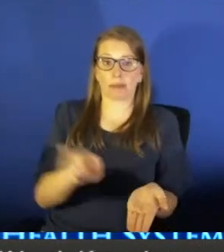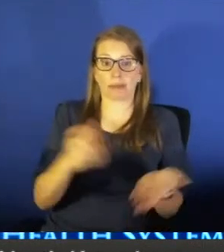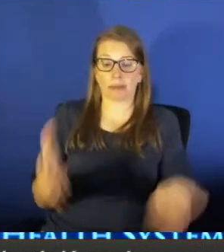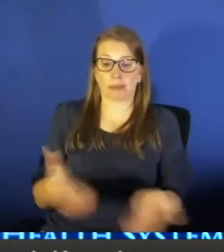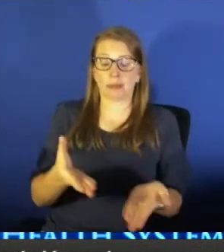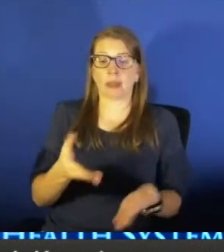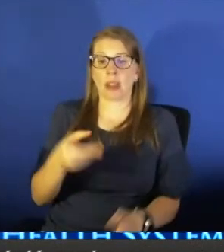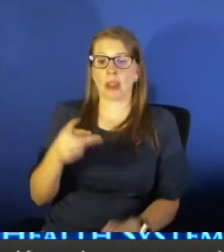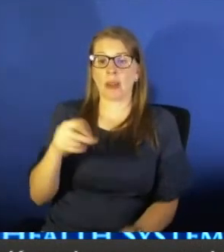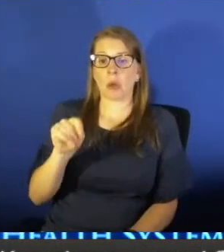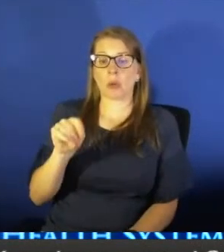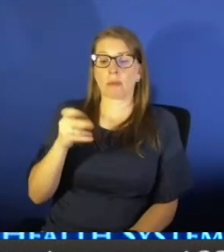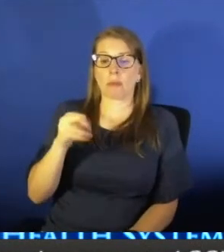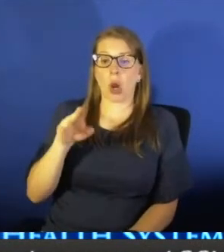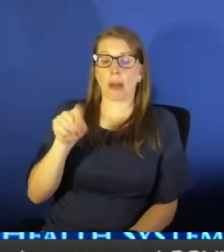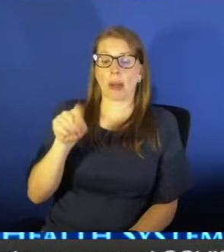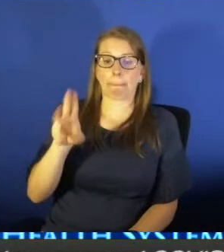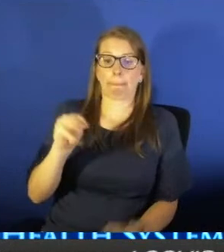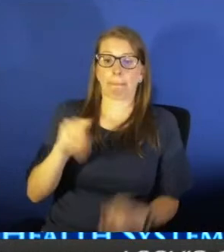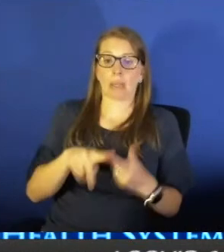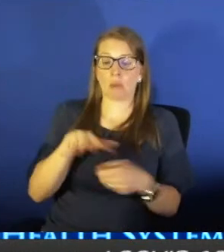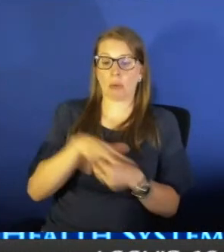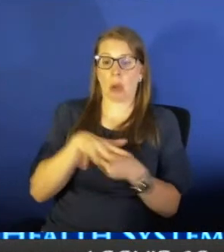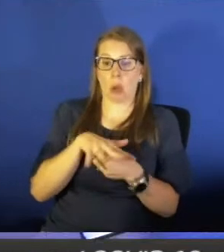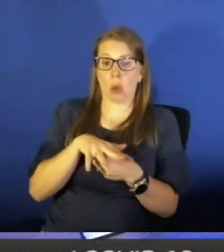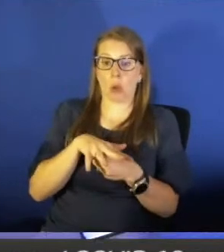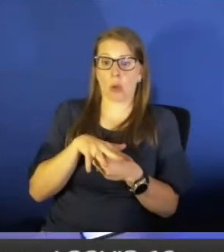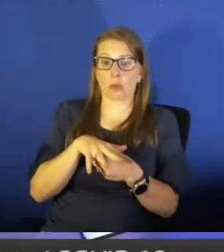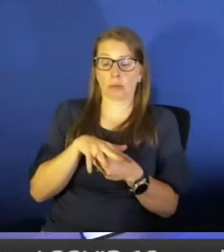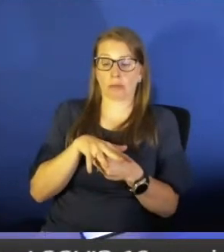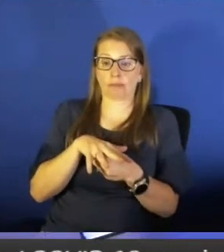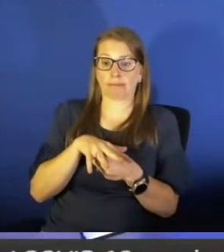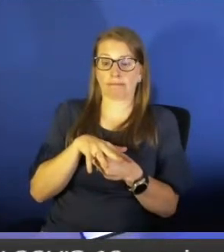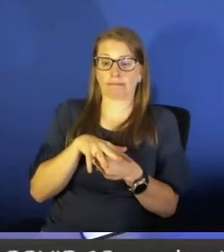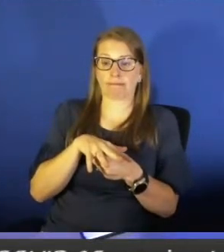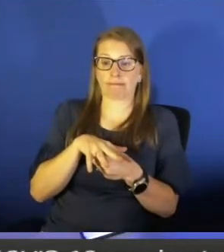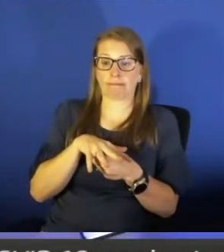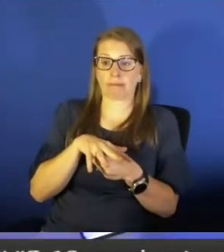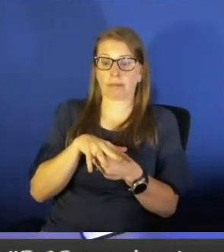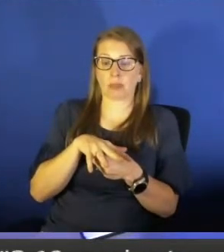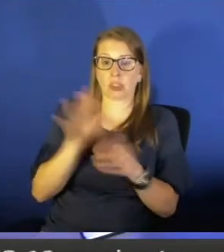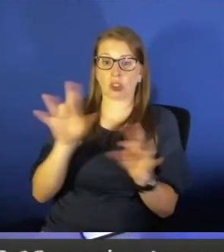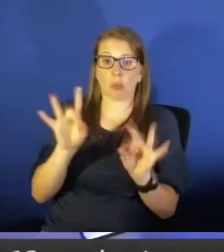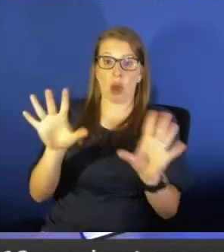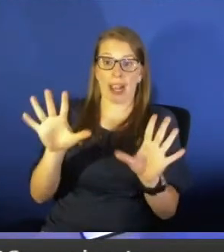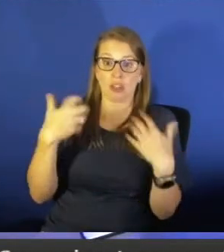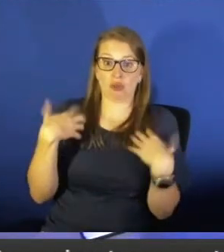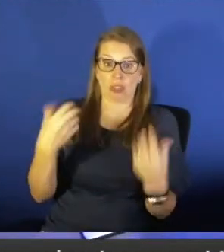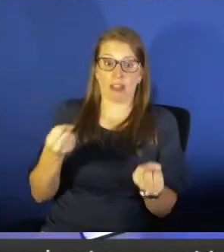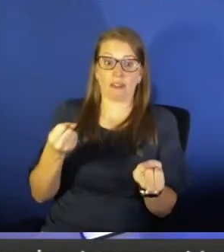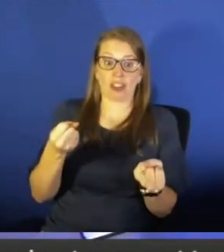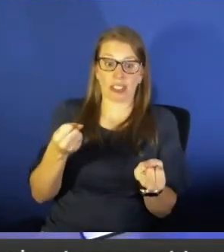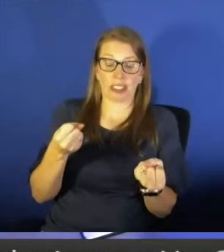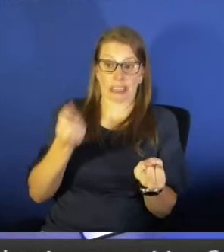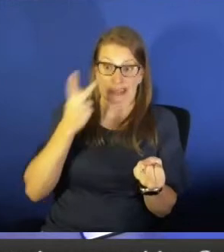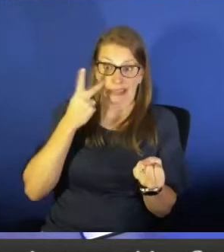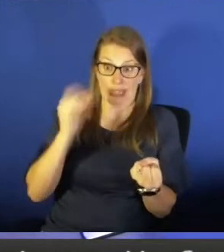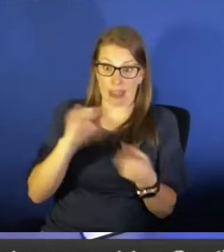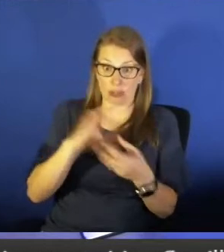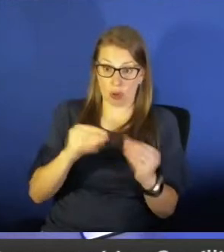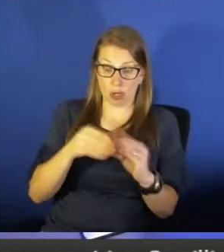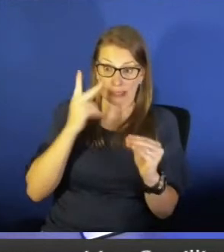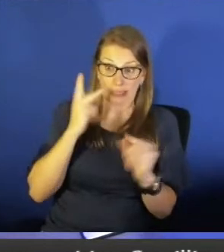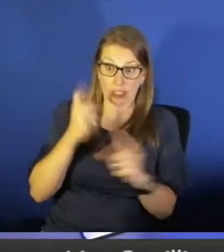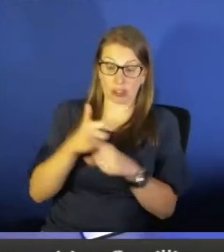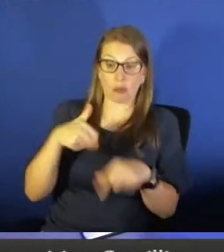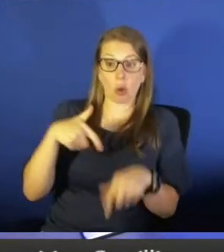at a remote location were the kind of unique things about her. So fair to say miraculous recovery. When So you see that story and you see her walking in a